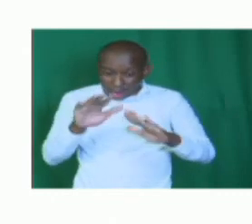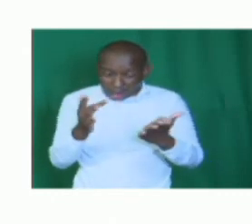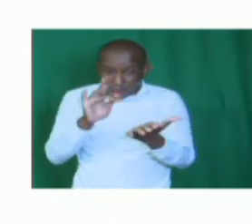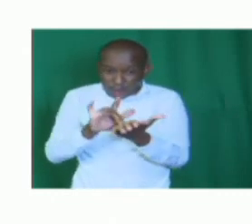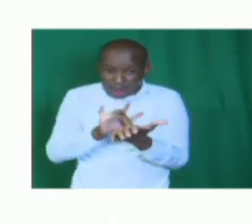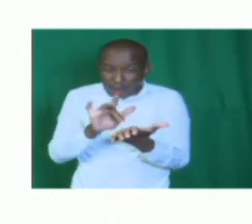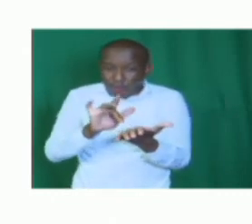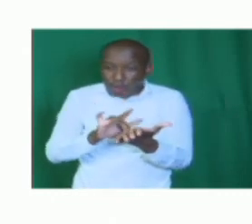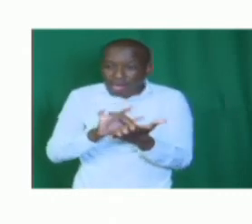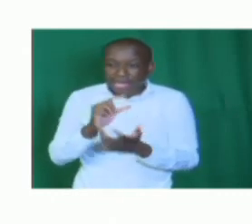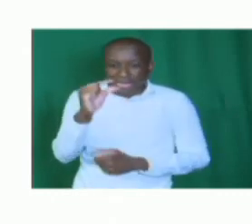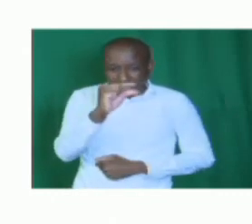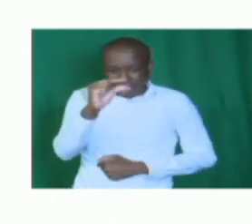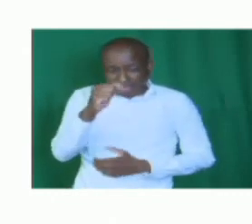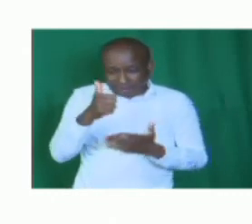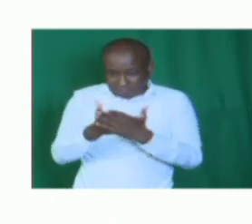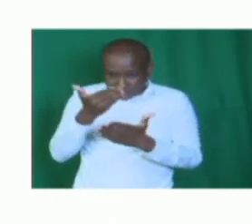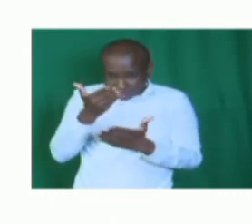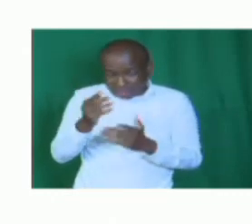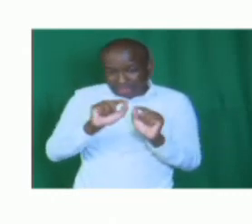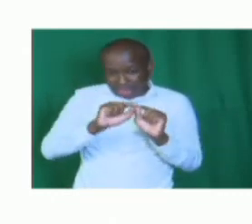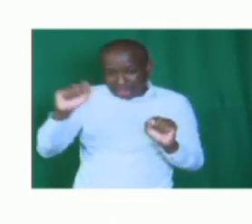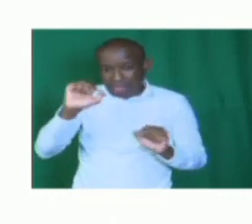the gradients for these graphs.